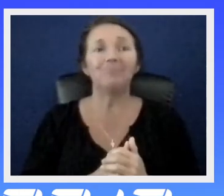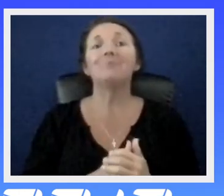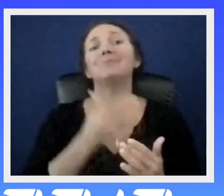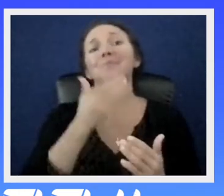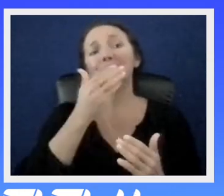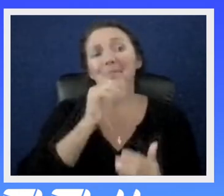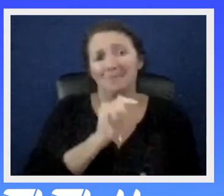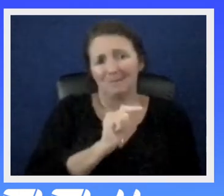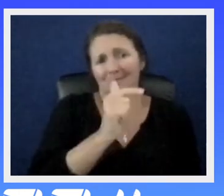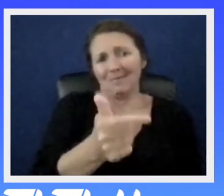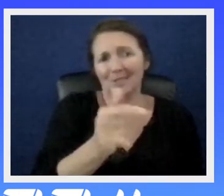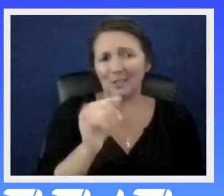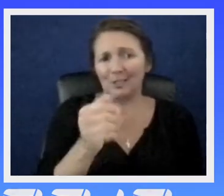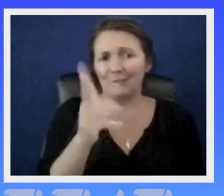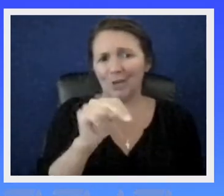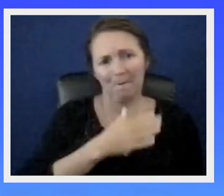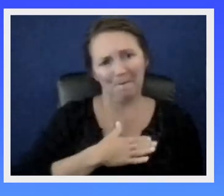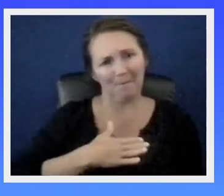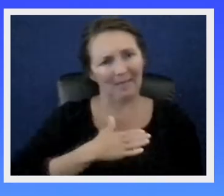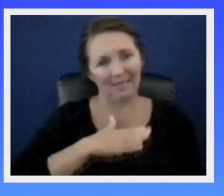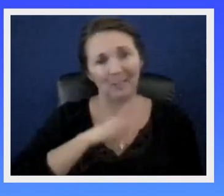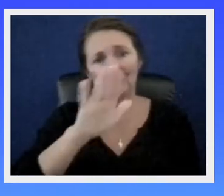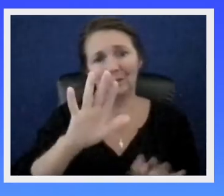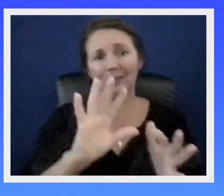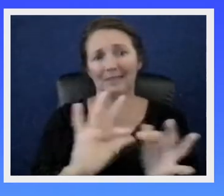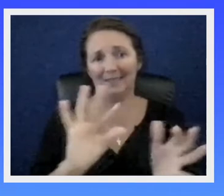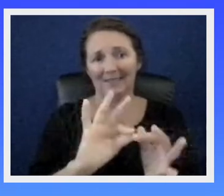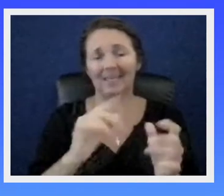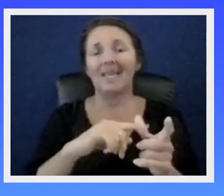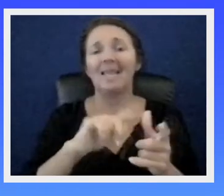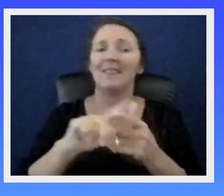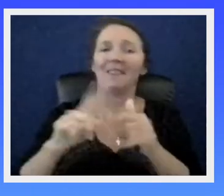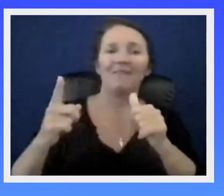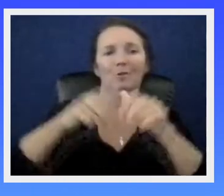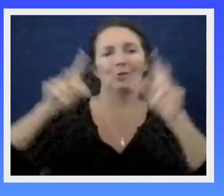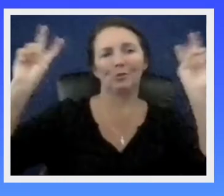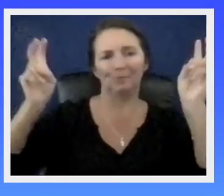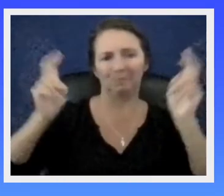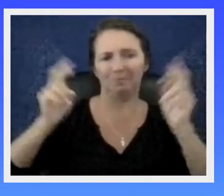please, your opening statements, and then I will move into the first topic.